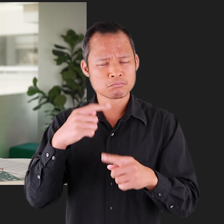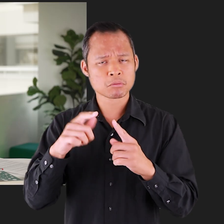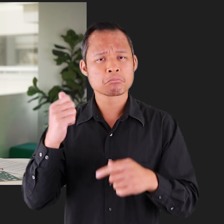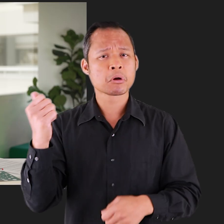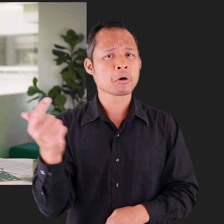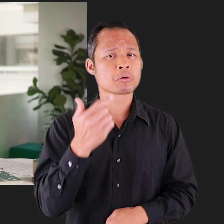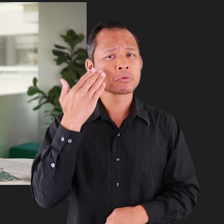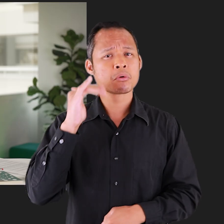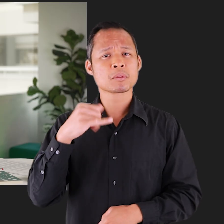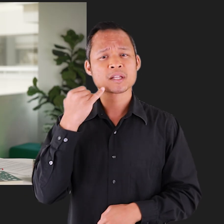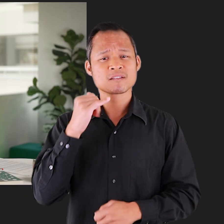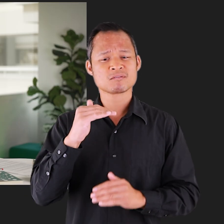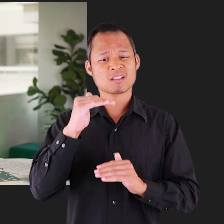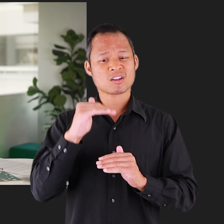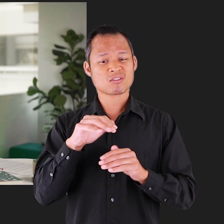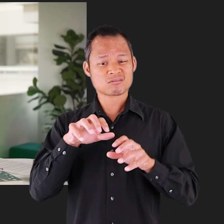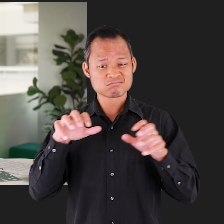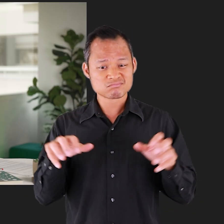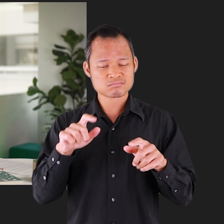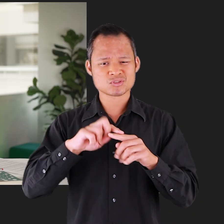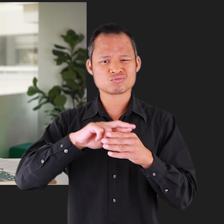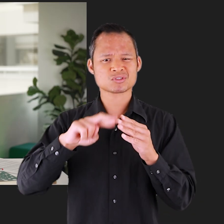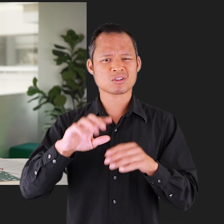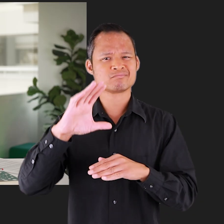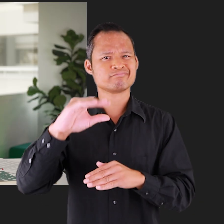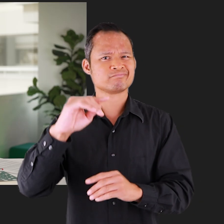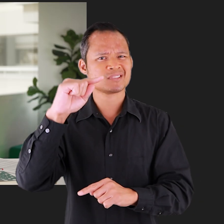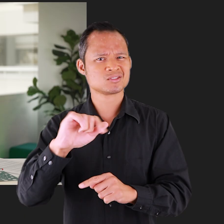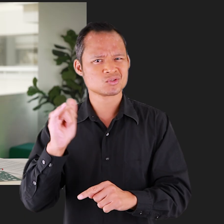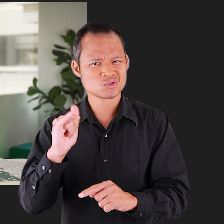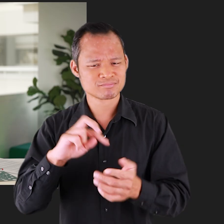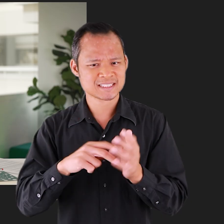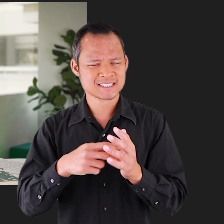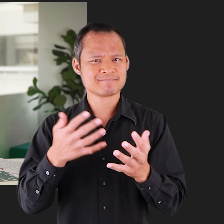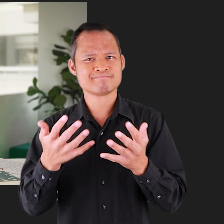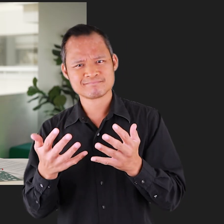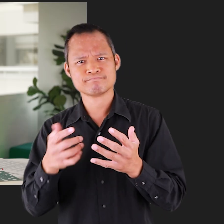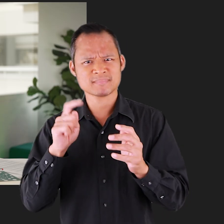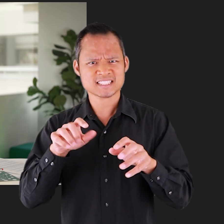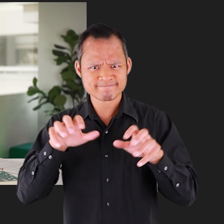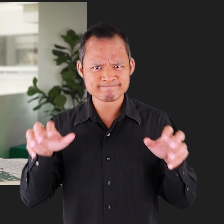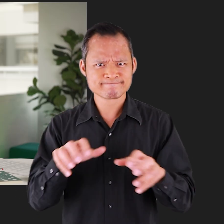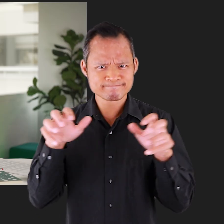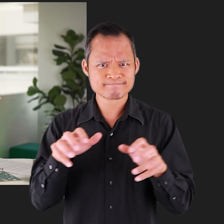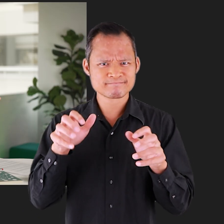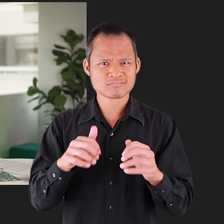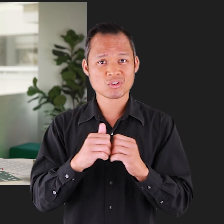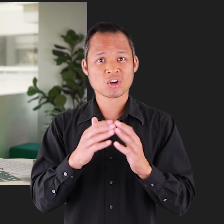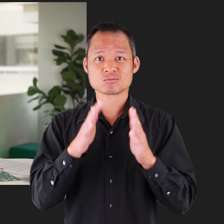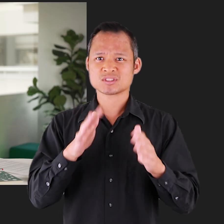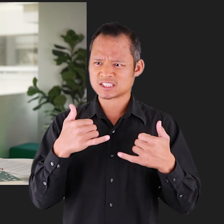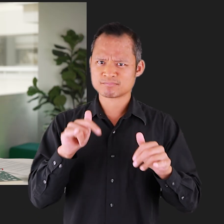will. Yet, we can all agree though, that if they don't have specific action plans, very little will likely happen. Being an